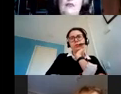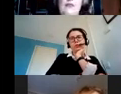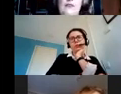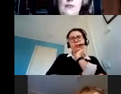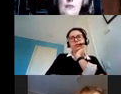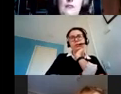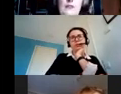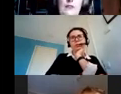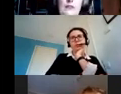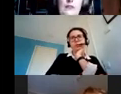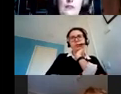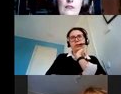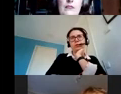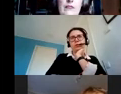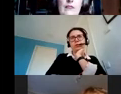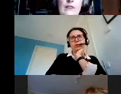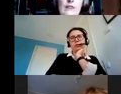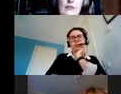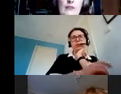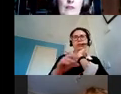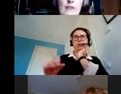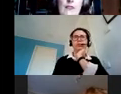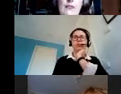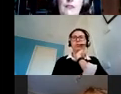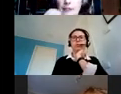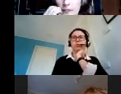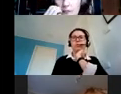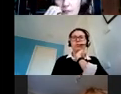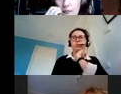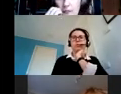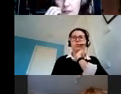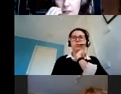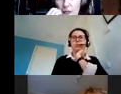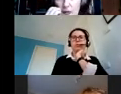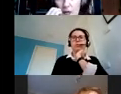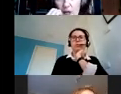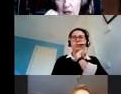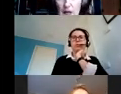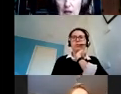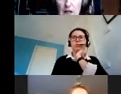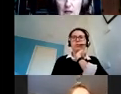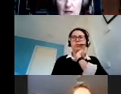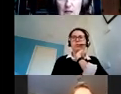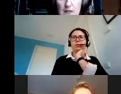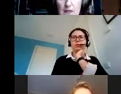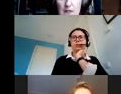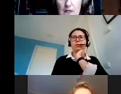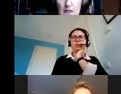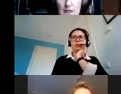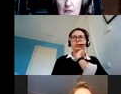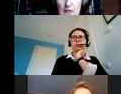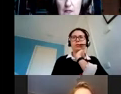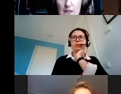legislative decree 231, as far as its ability to protect human rights